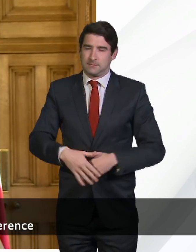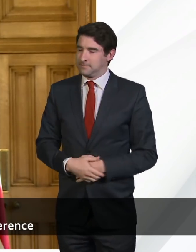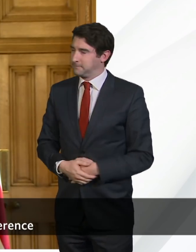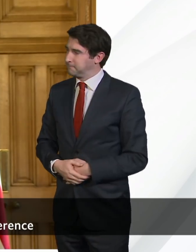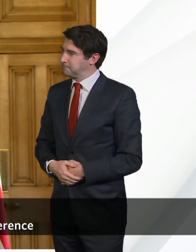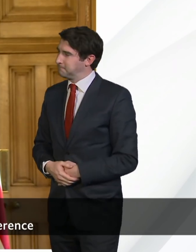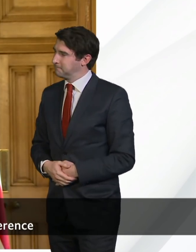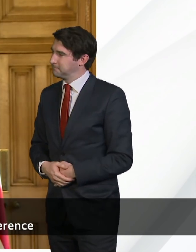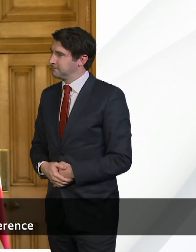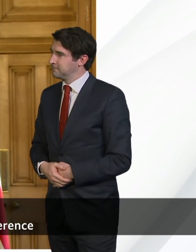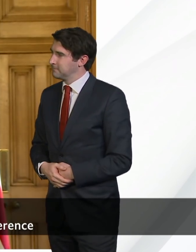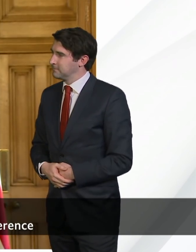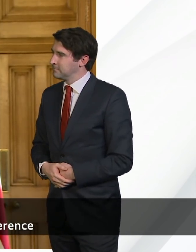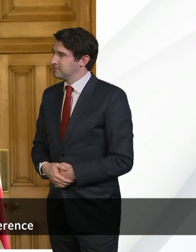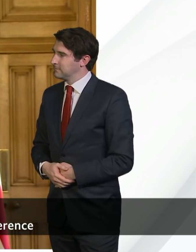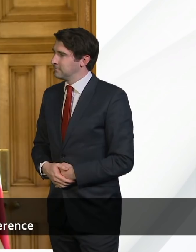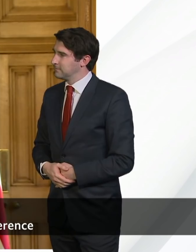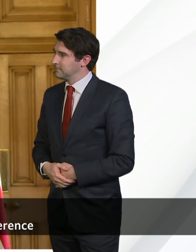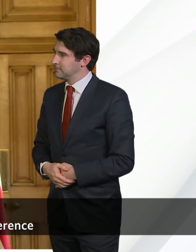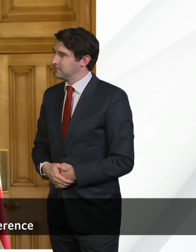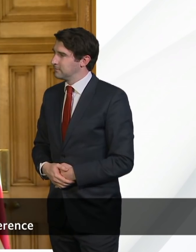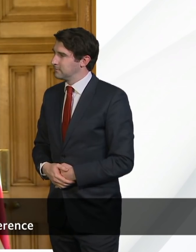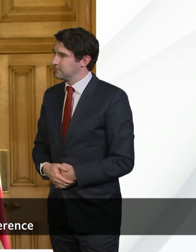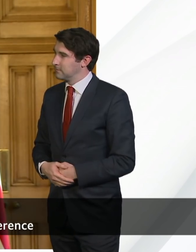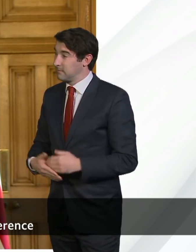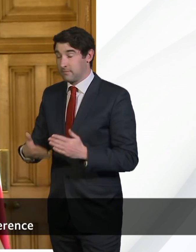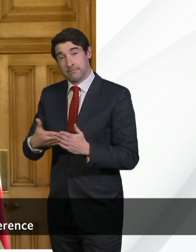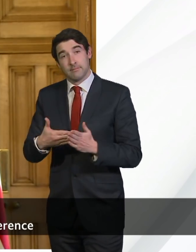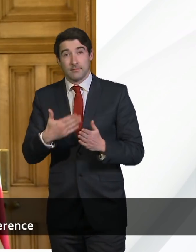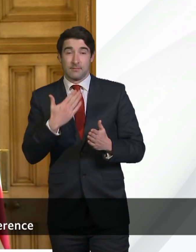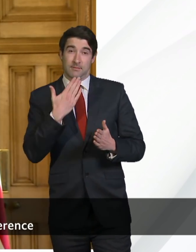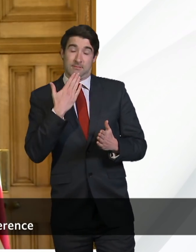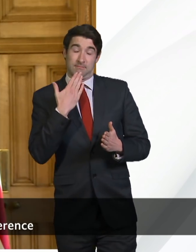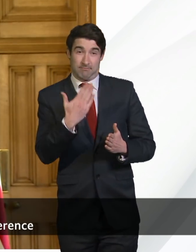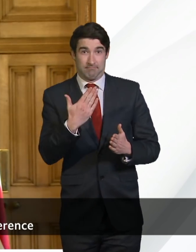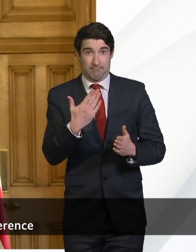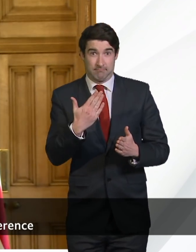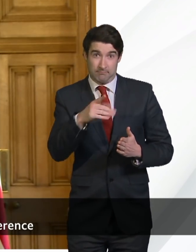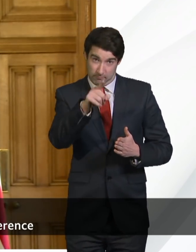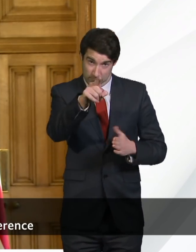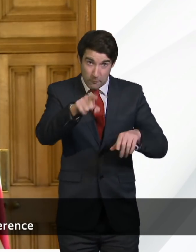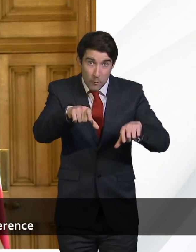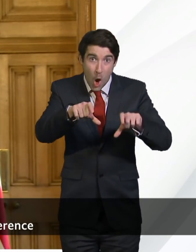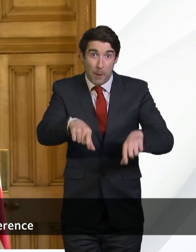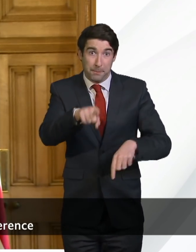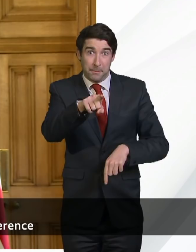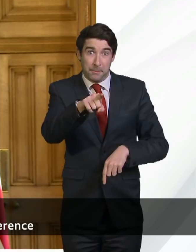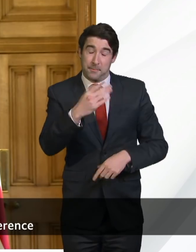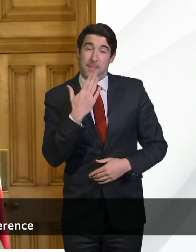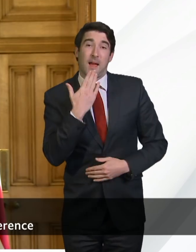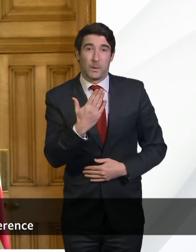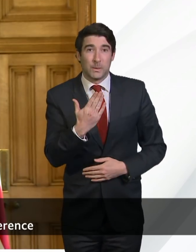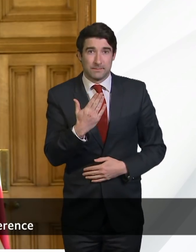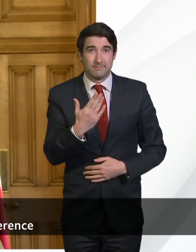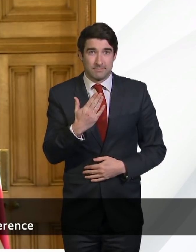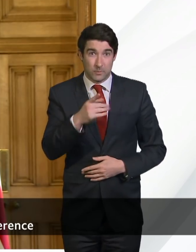And a massive thank you to every single person who stayed home to stop this terrible virus from spreading. You've helped protect